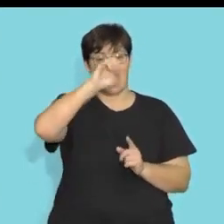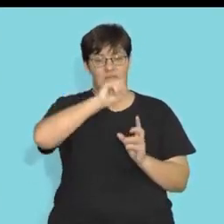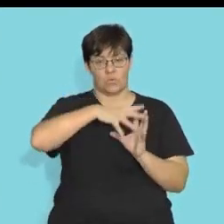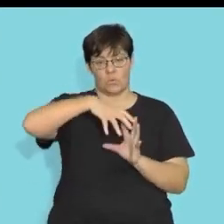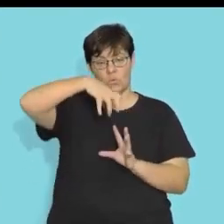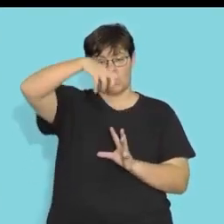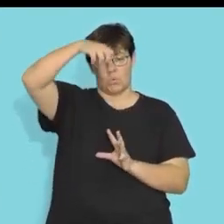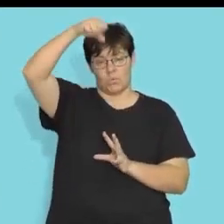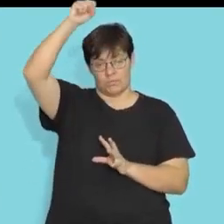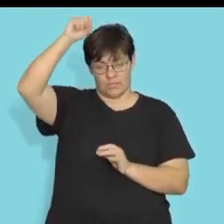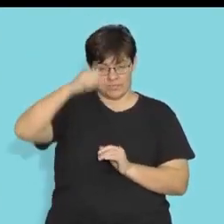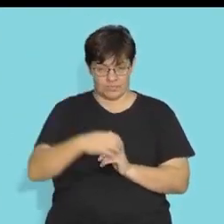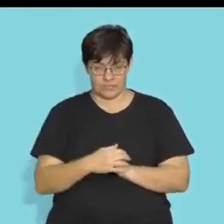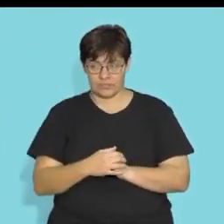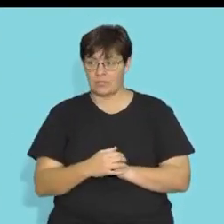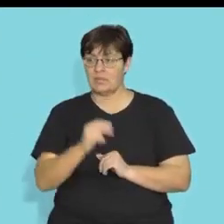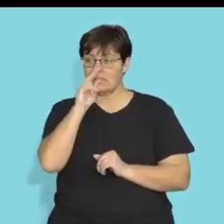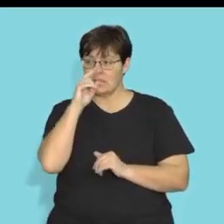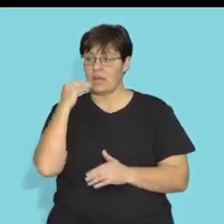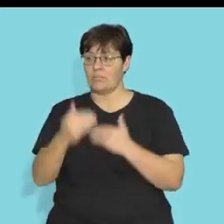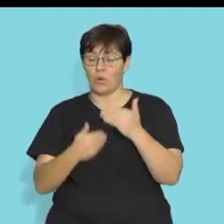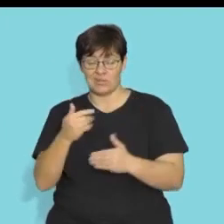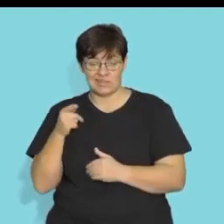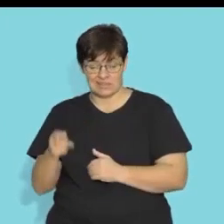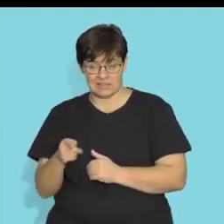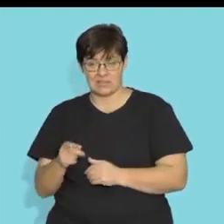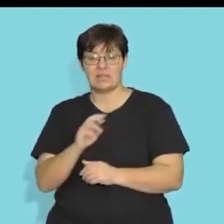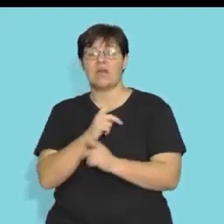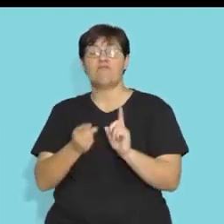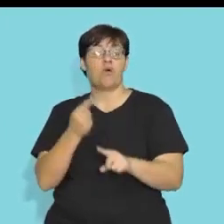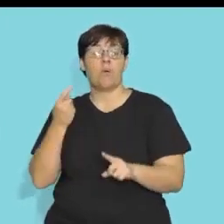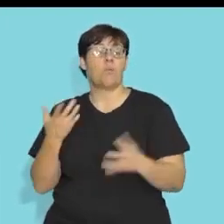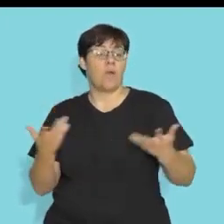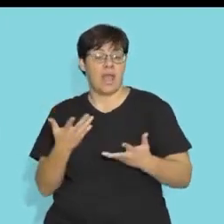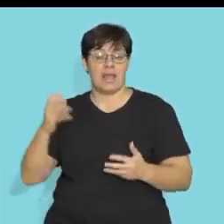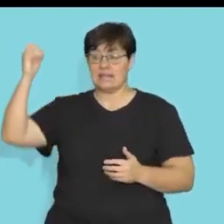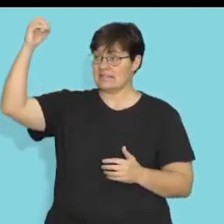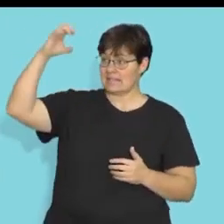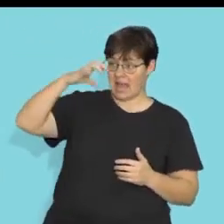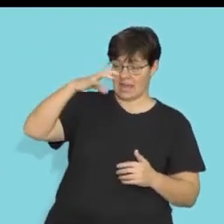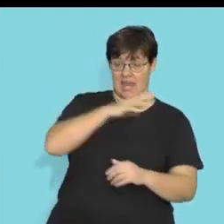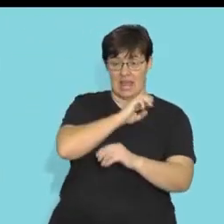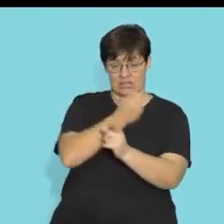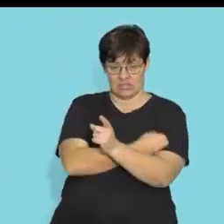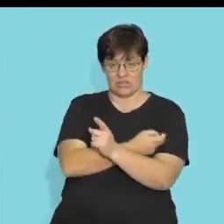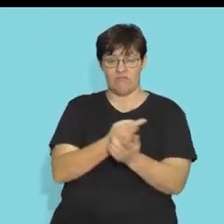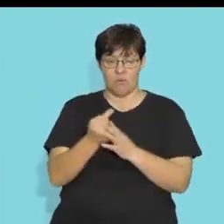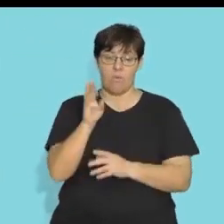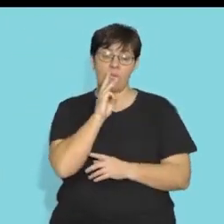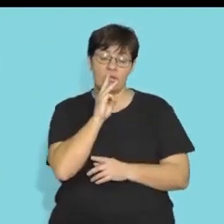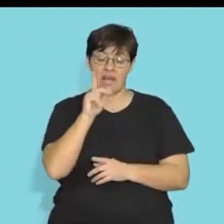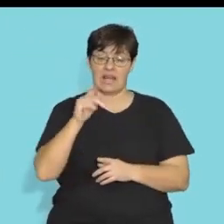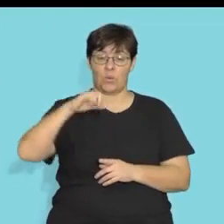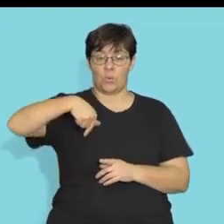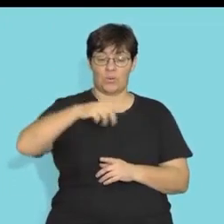the atmosphere, and we'll see that this process relies on energy from the sun, where the water now changes from